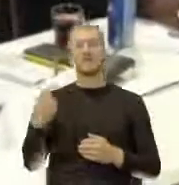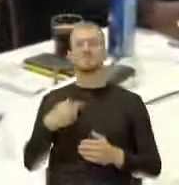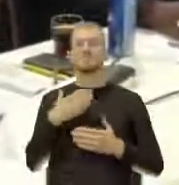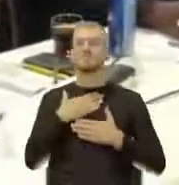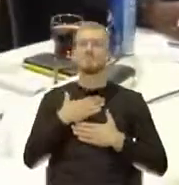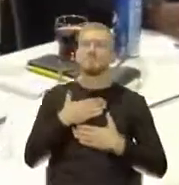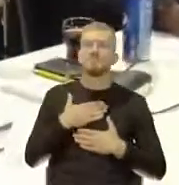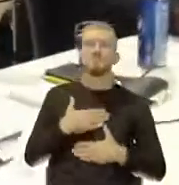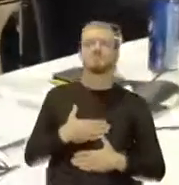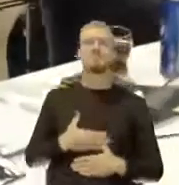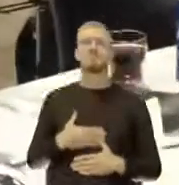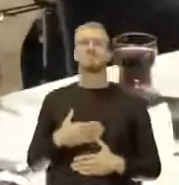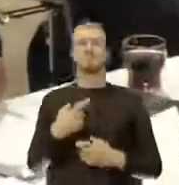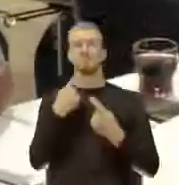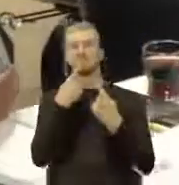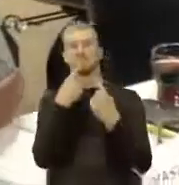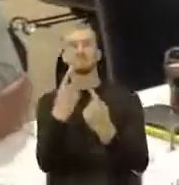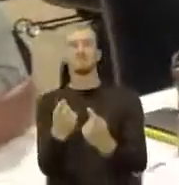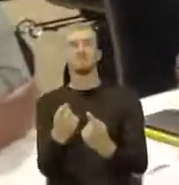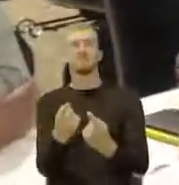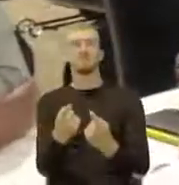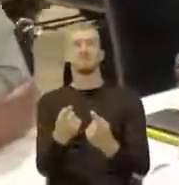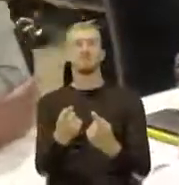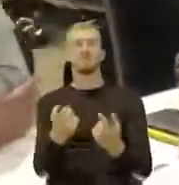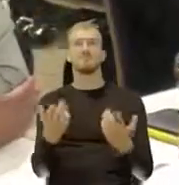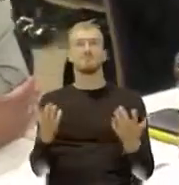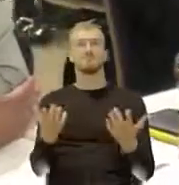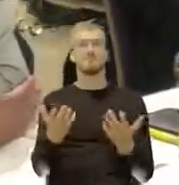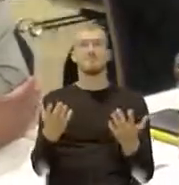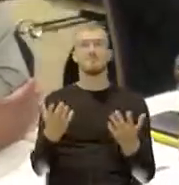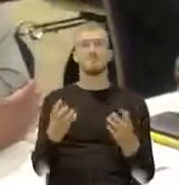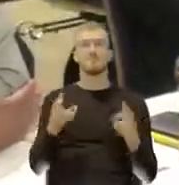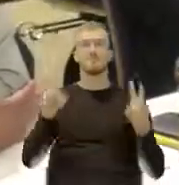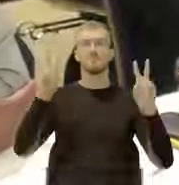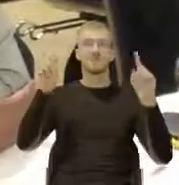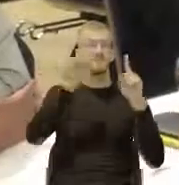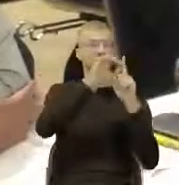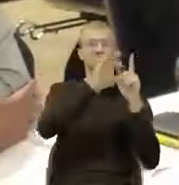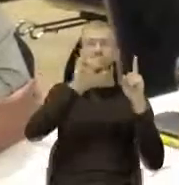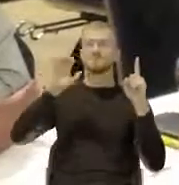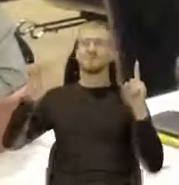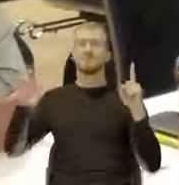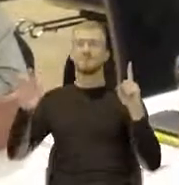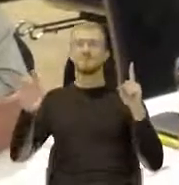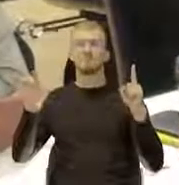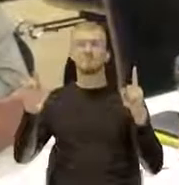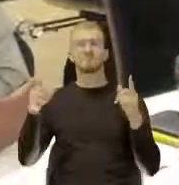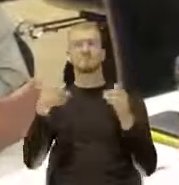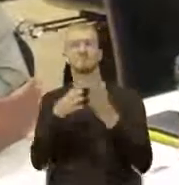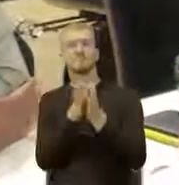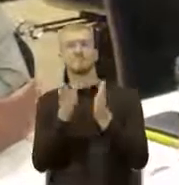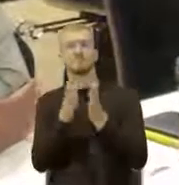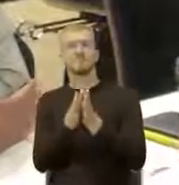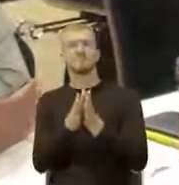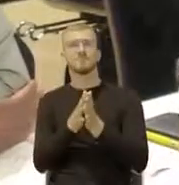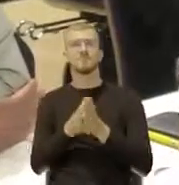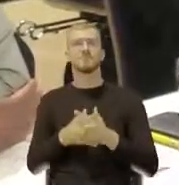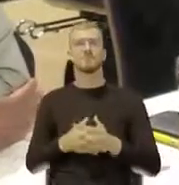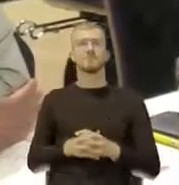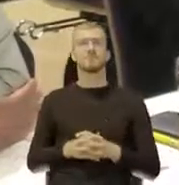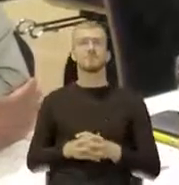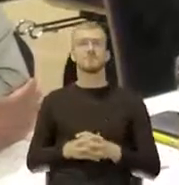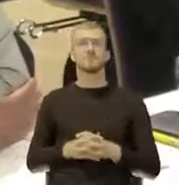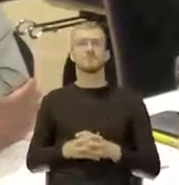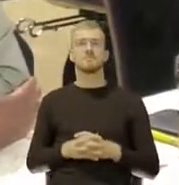Jackson, who said, "We must heal the world, not healing the world for ourselves only, but